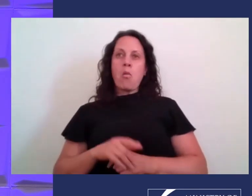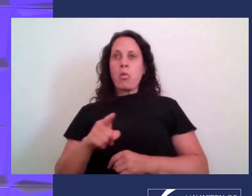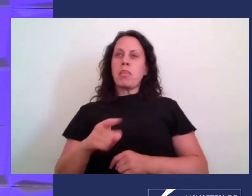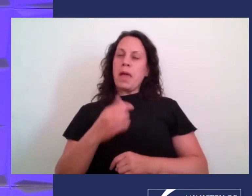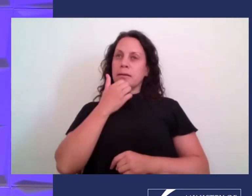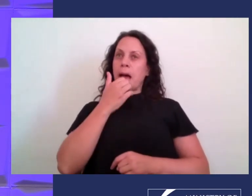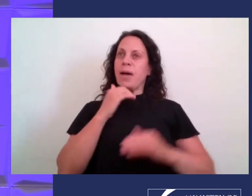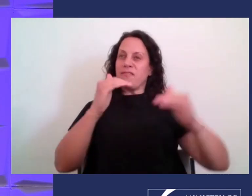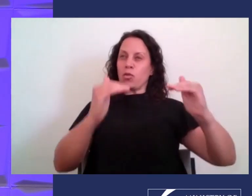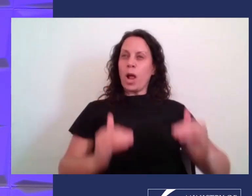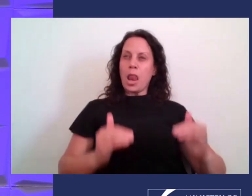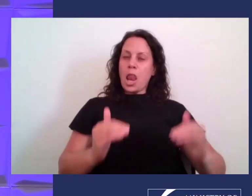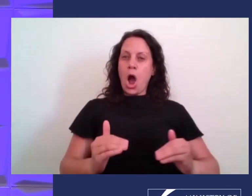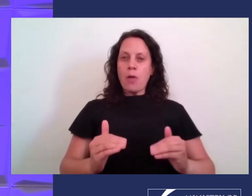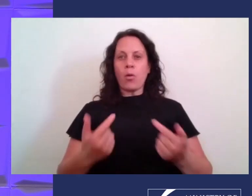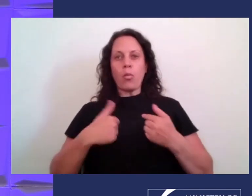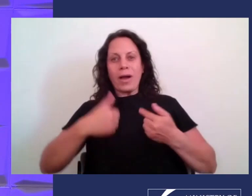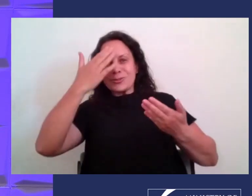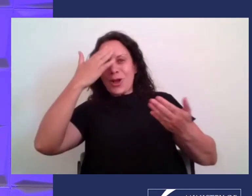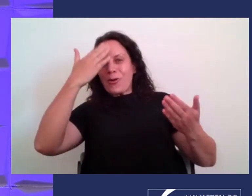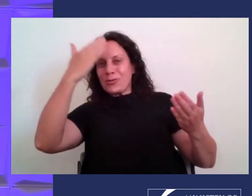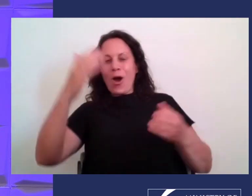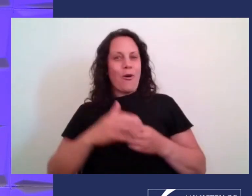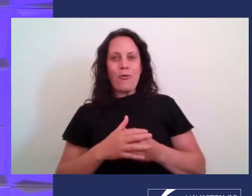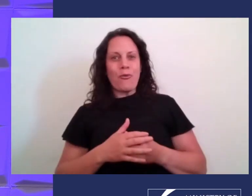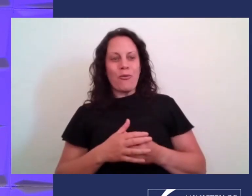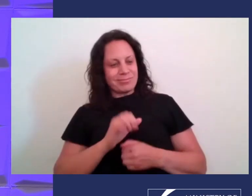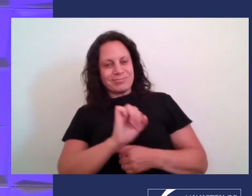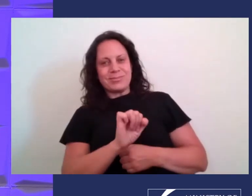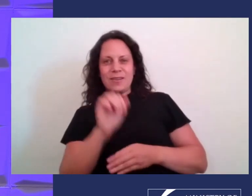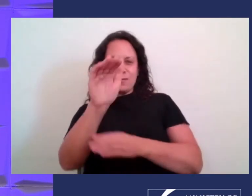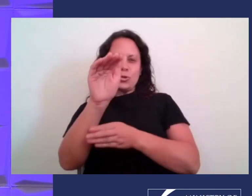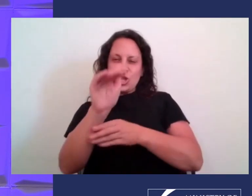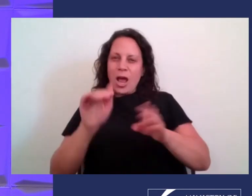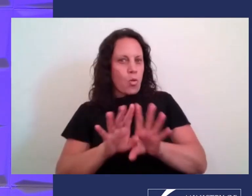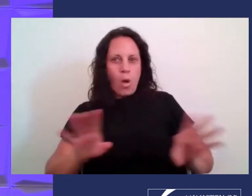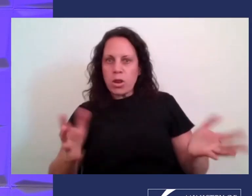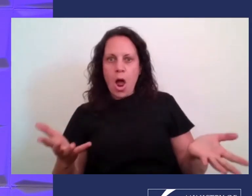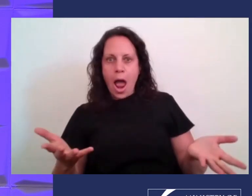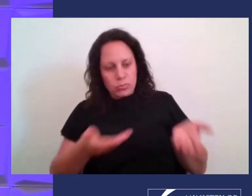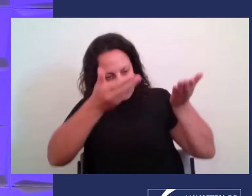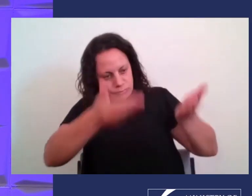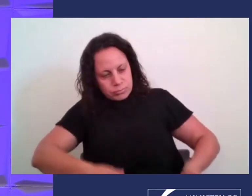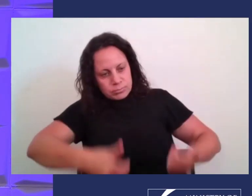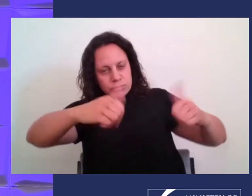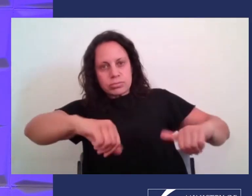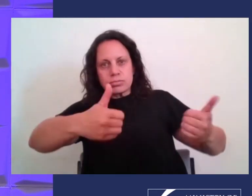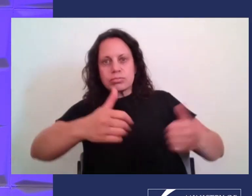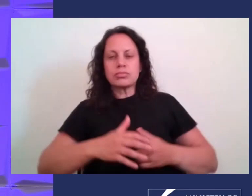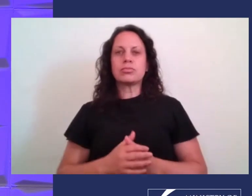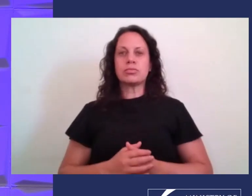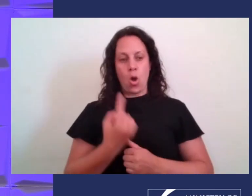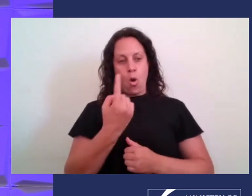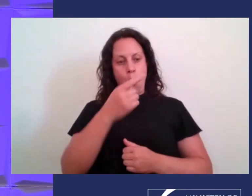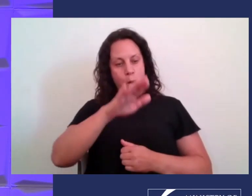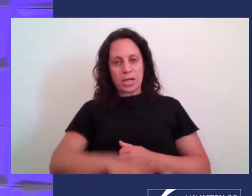thing is we don't know who those children are going to be in advance. And one child also had to be admitted to intensive